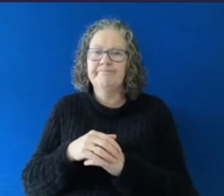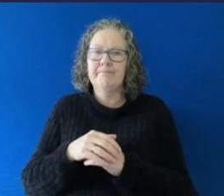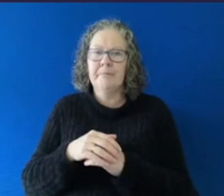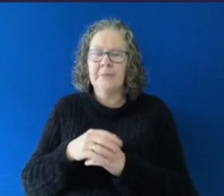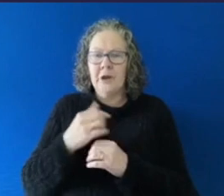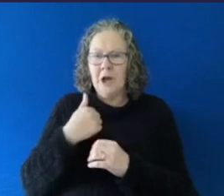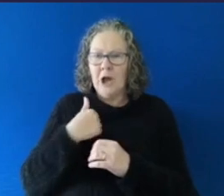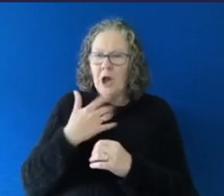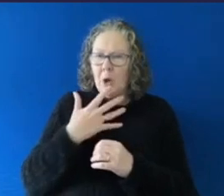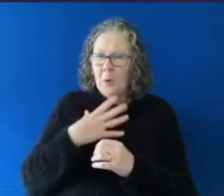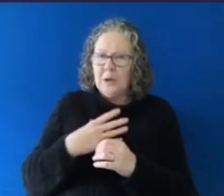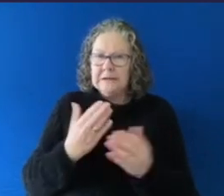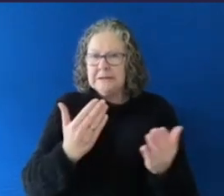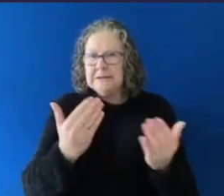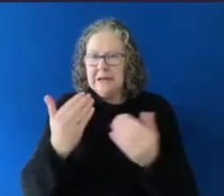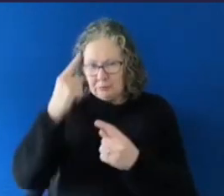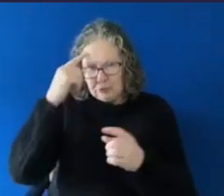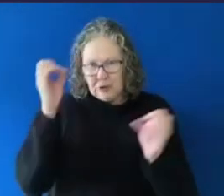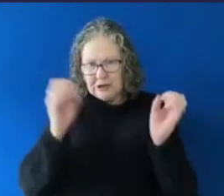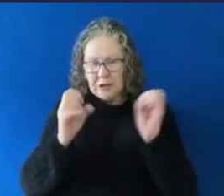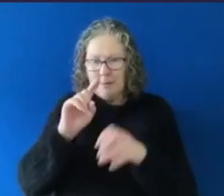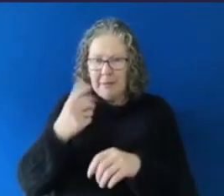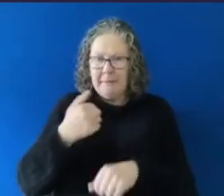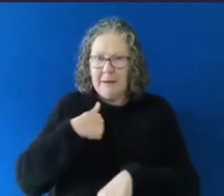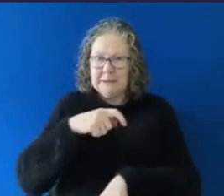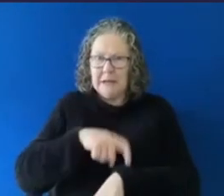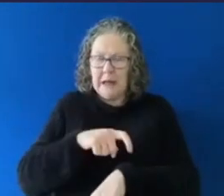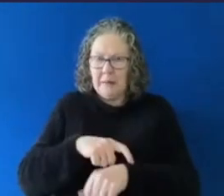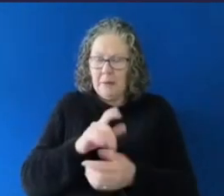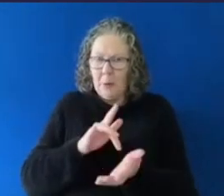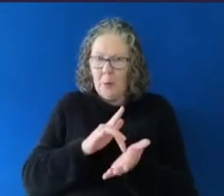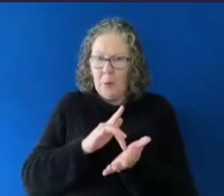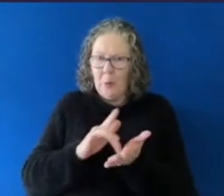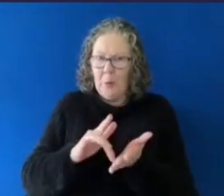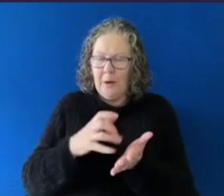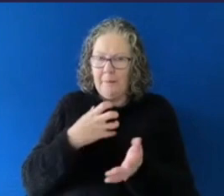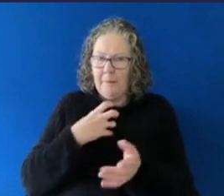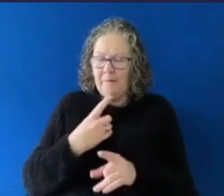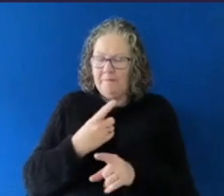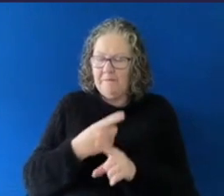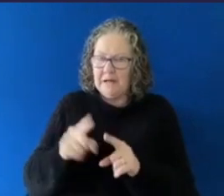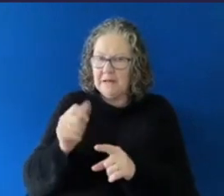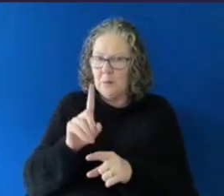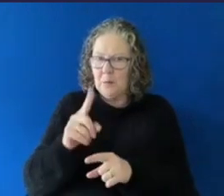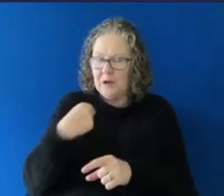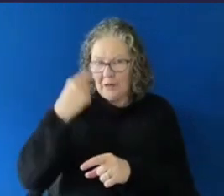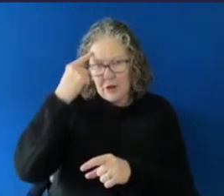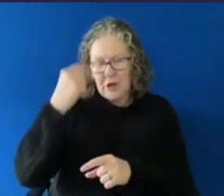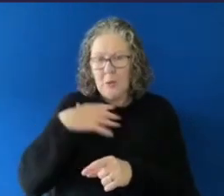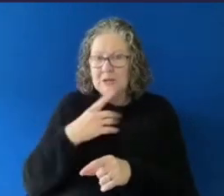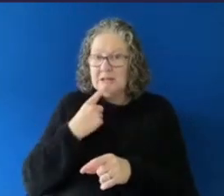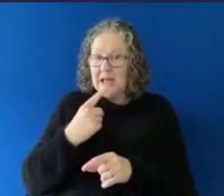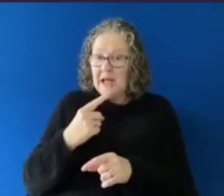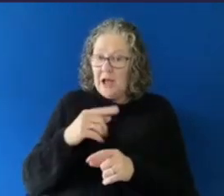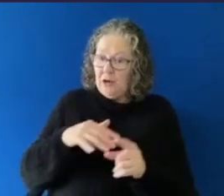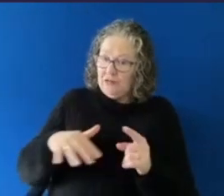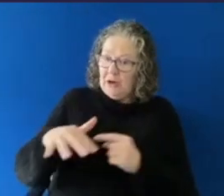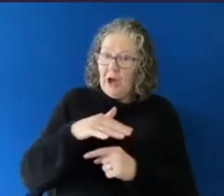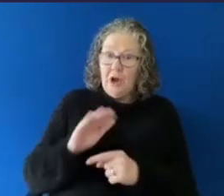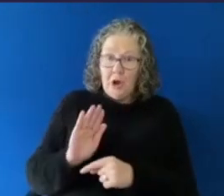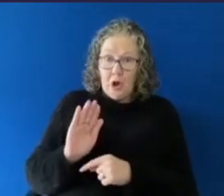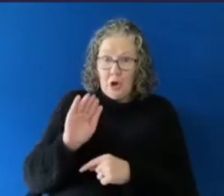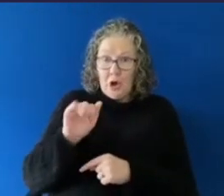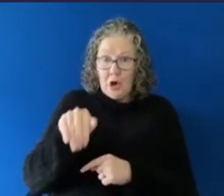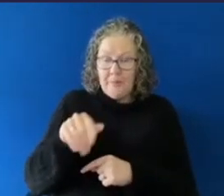brainstorm, but I think my time has moved along a little faster than I had thought. So I just want to say, around home, if we think about the areas